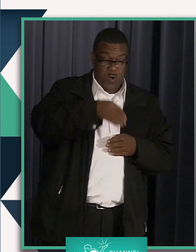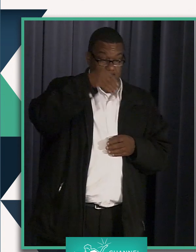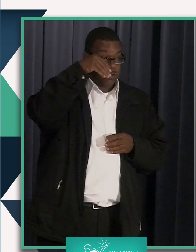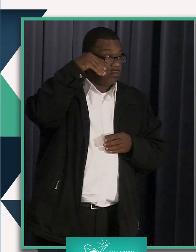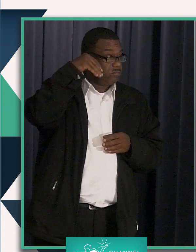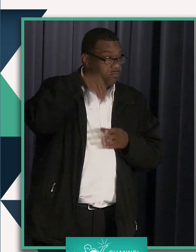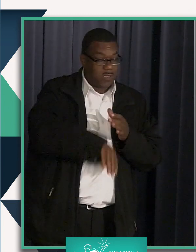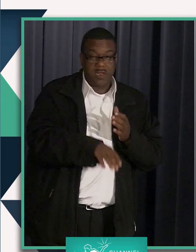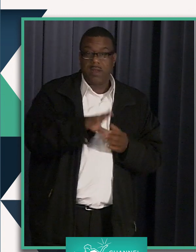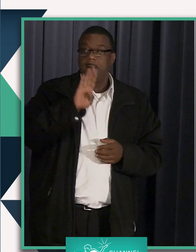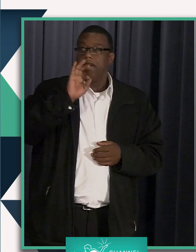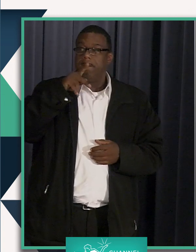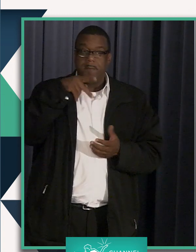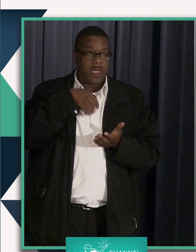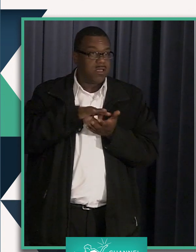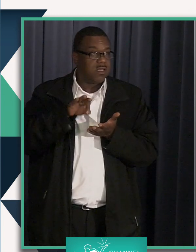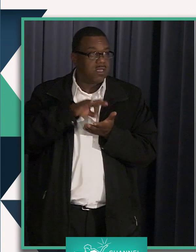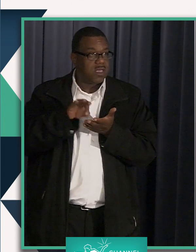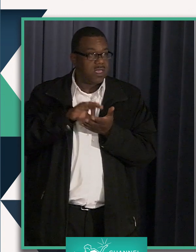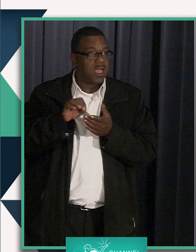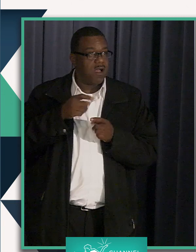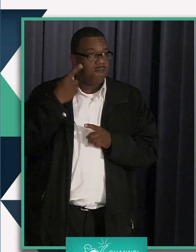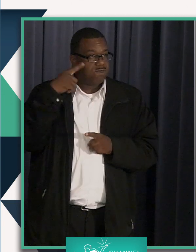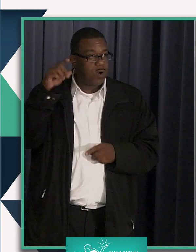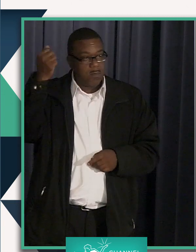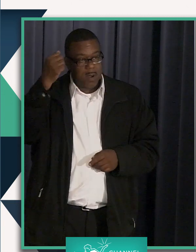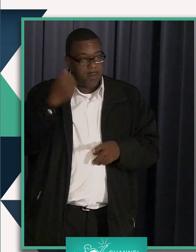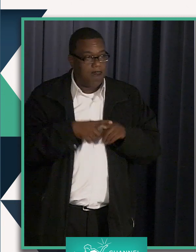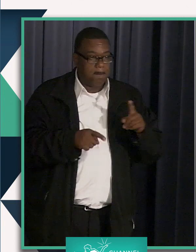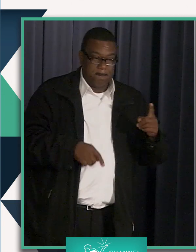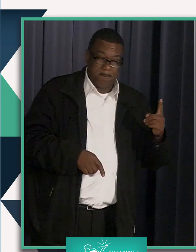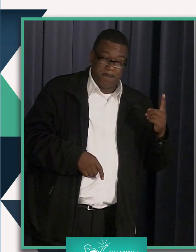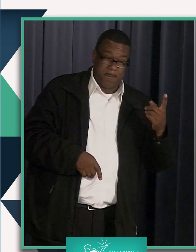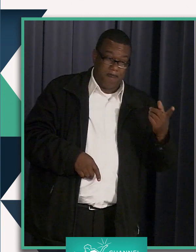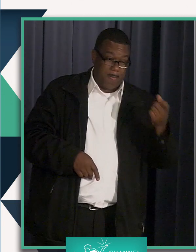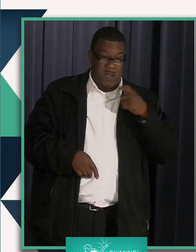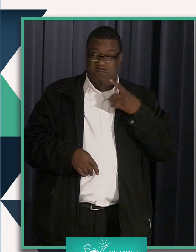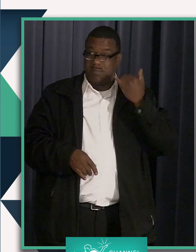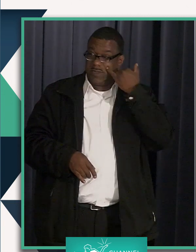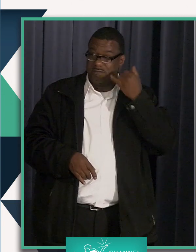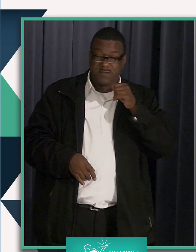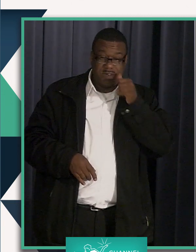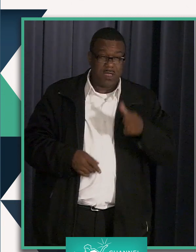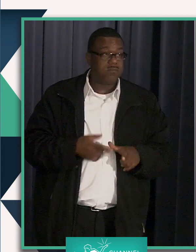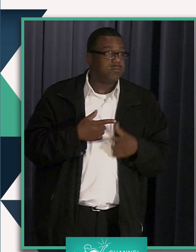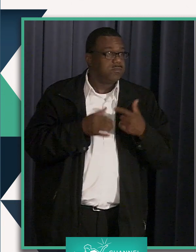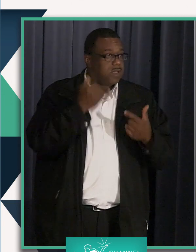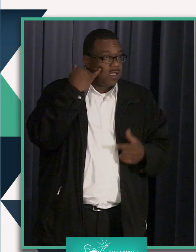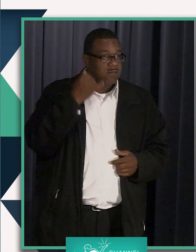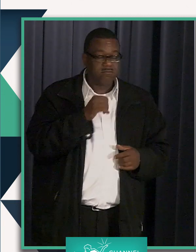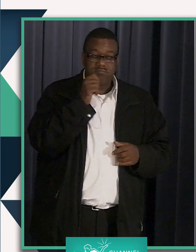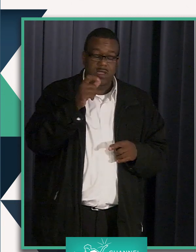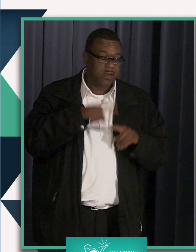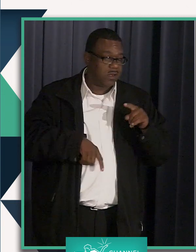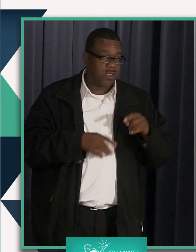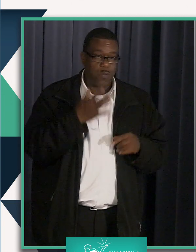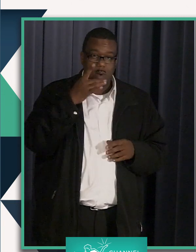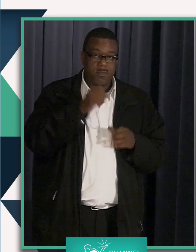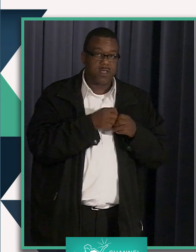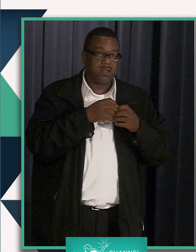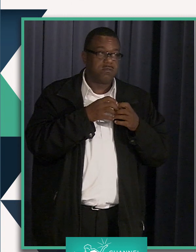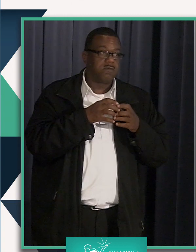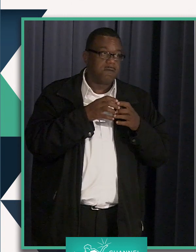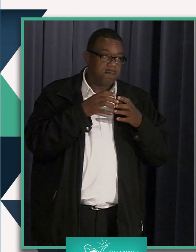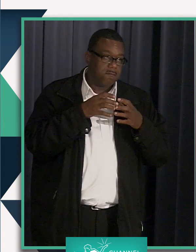they're using to receive their Social Security benefits. But what if it's not? Like, what if they're not able, like a lot